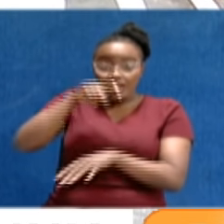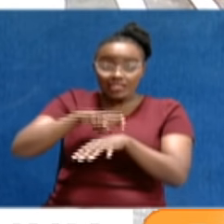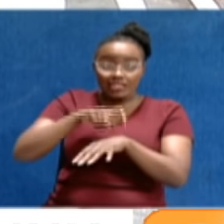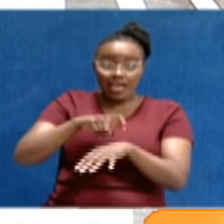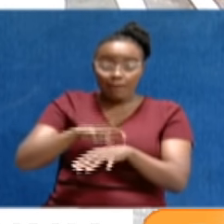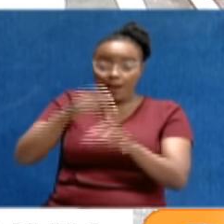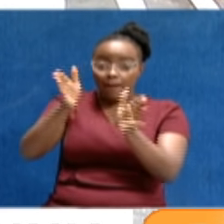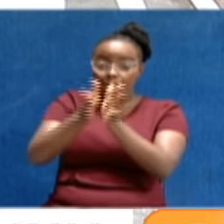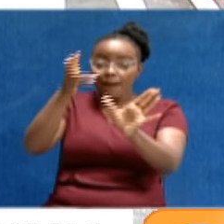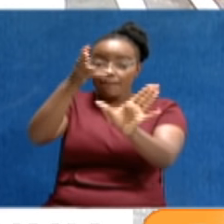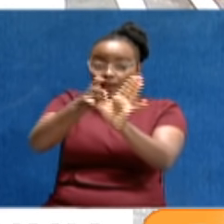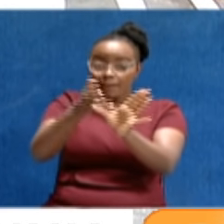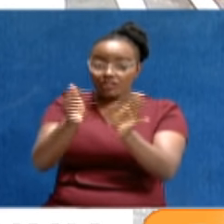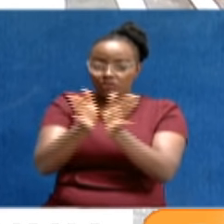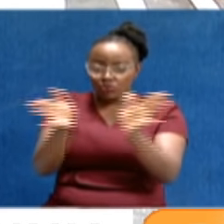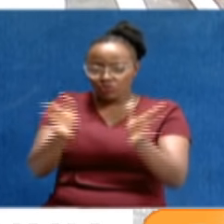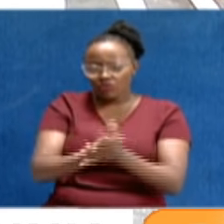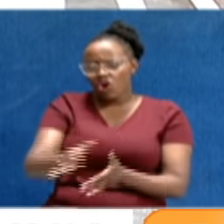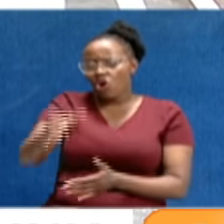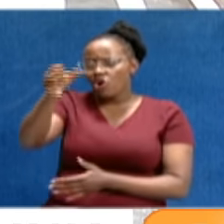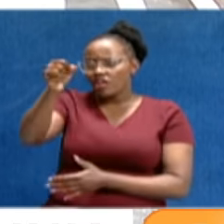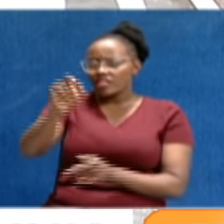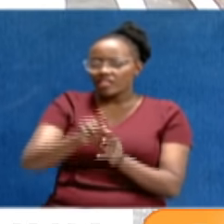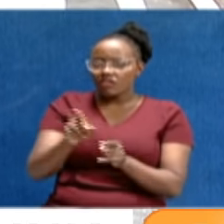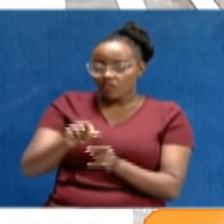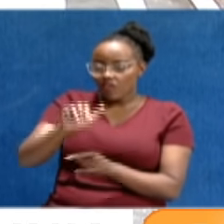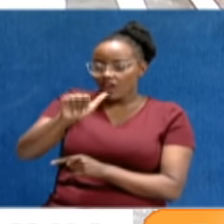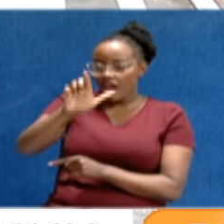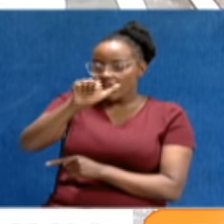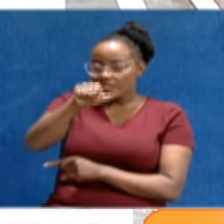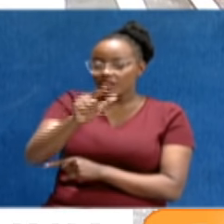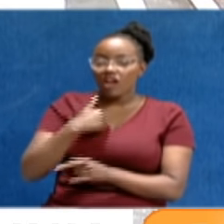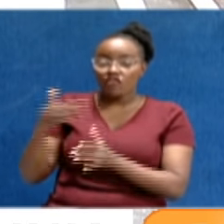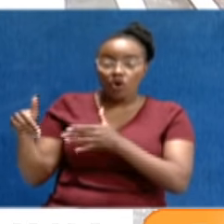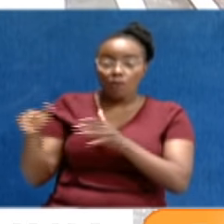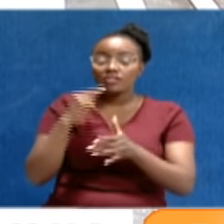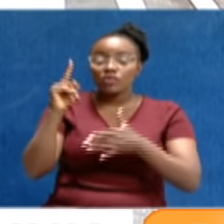will come? Hold on. Was open. Hold on. You brought. Alice Wahome as a legislator had the